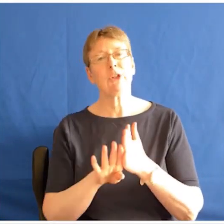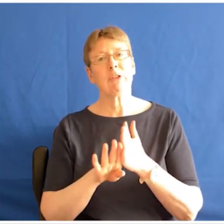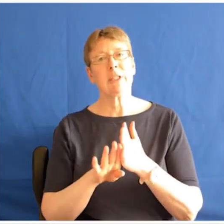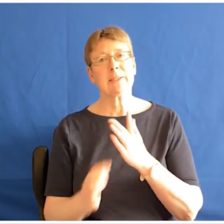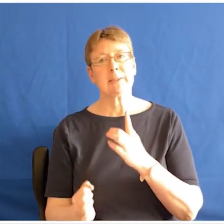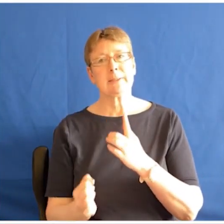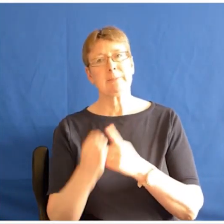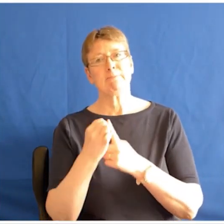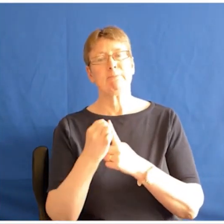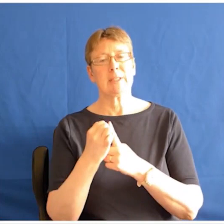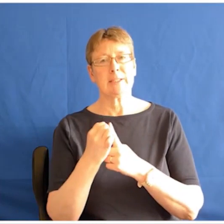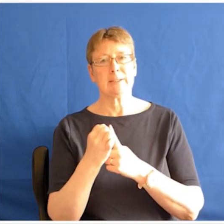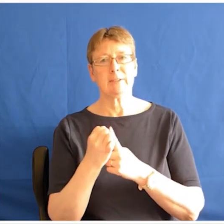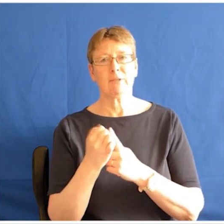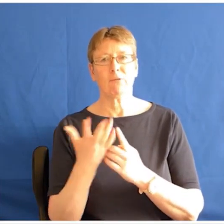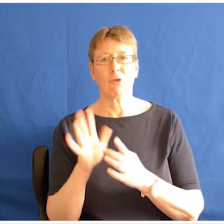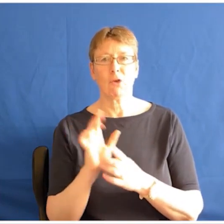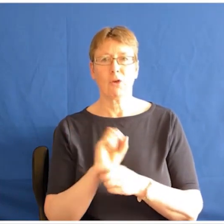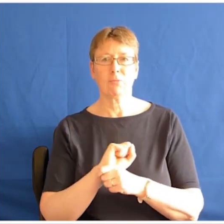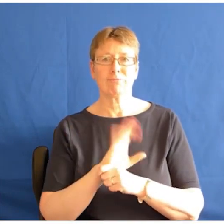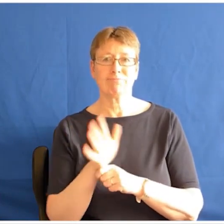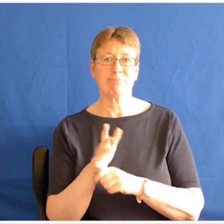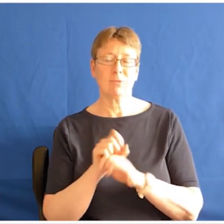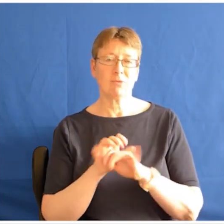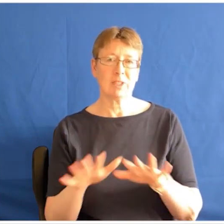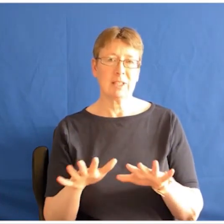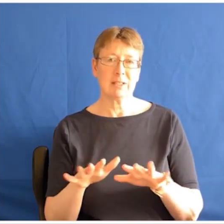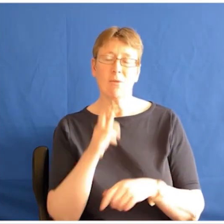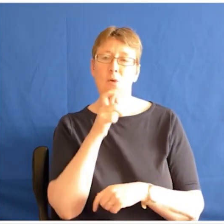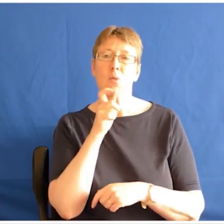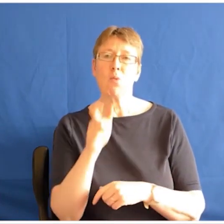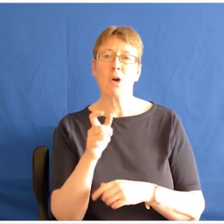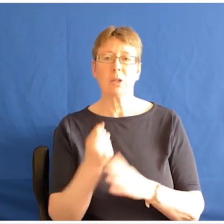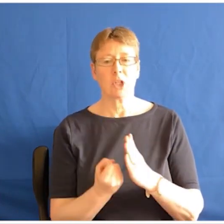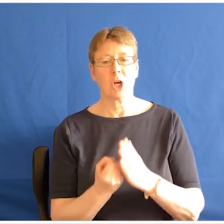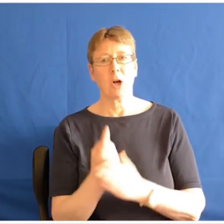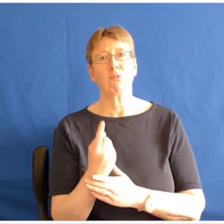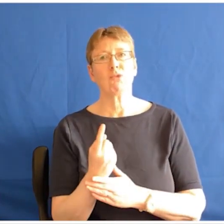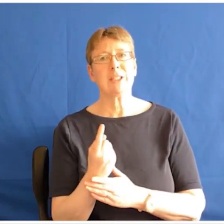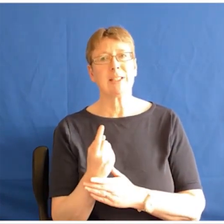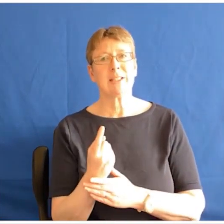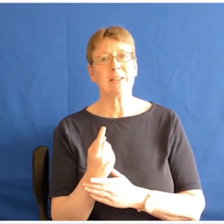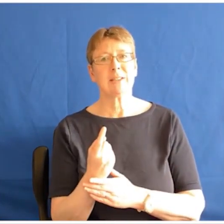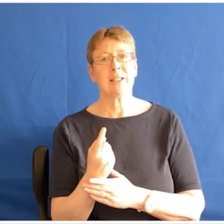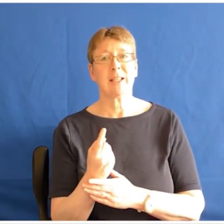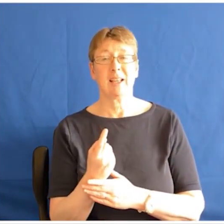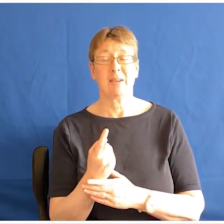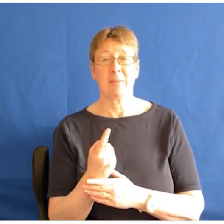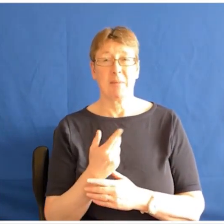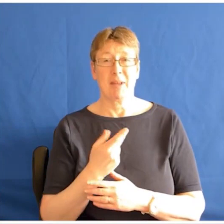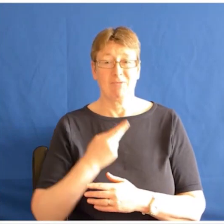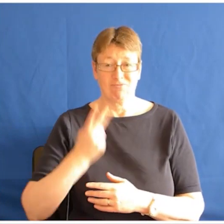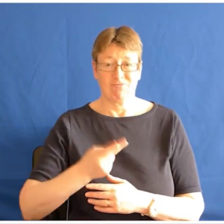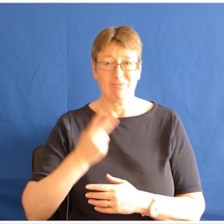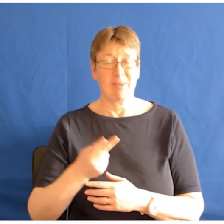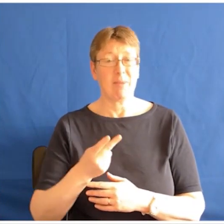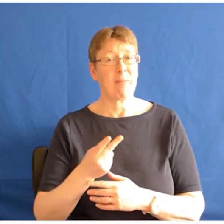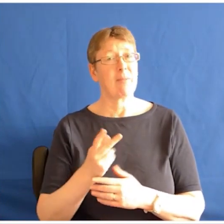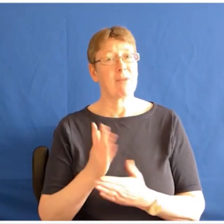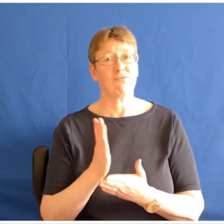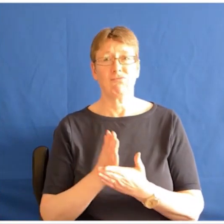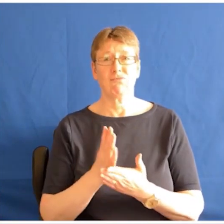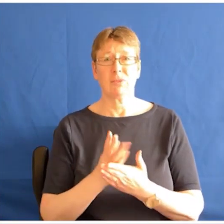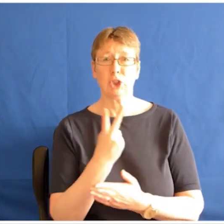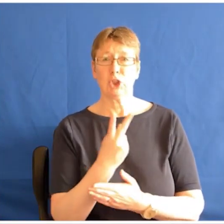severely impacted by the pandemic. Words such as unprecedented may have been overused this year, but it's hard to see